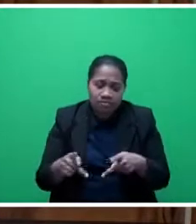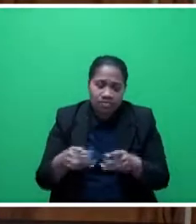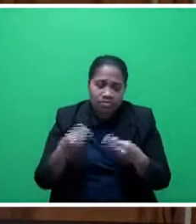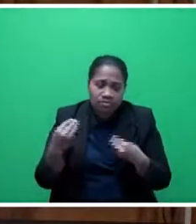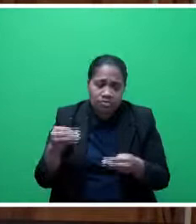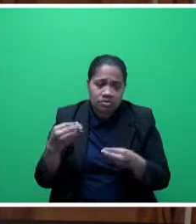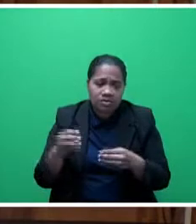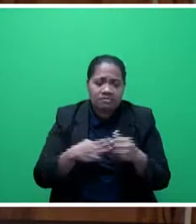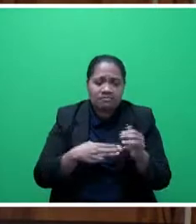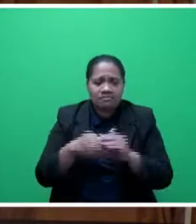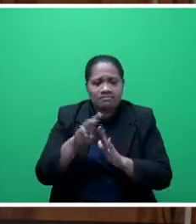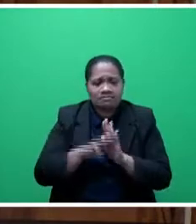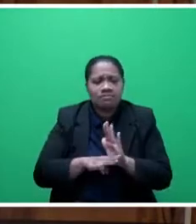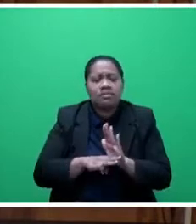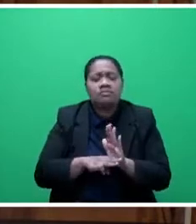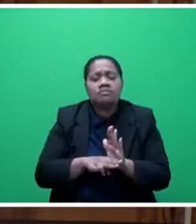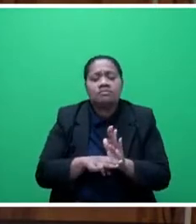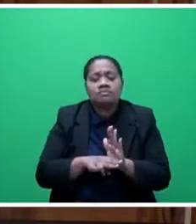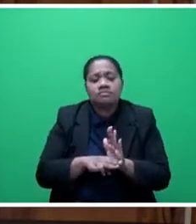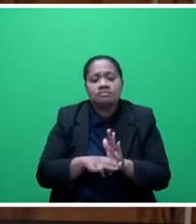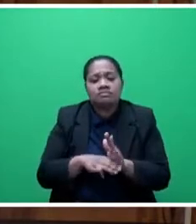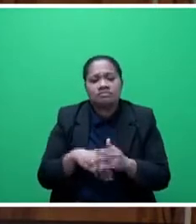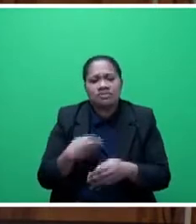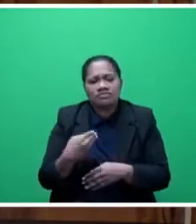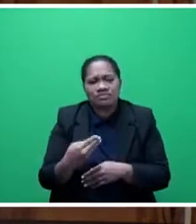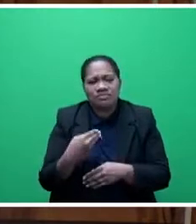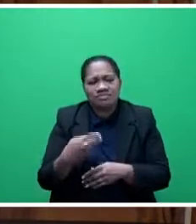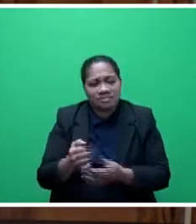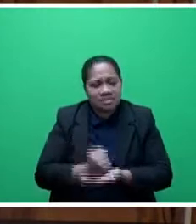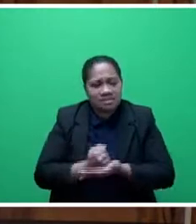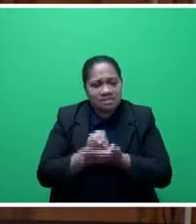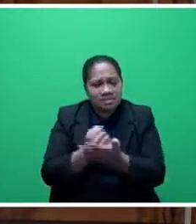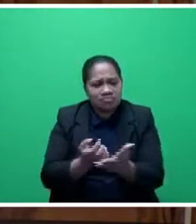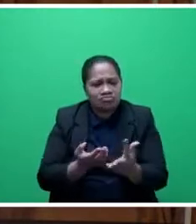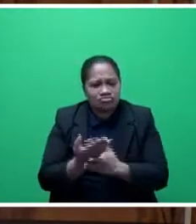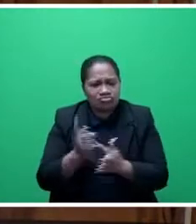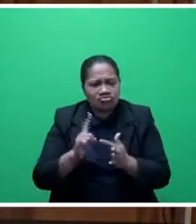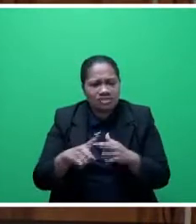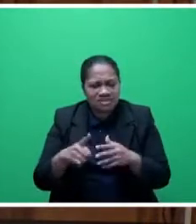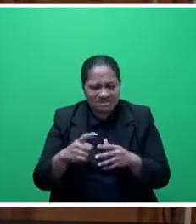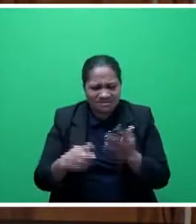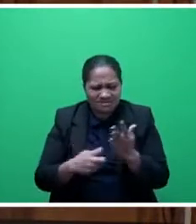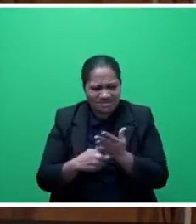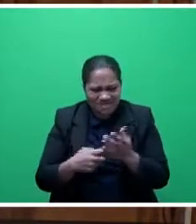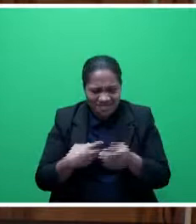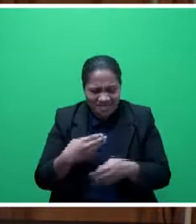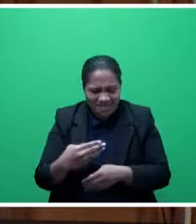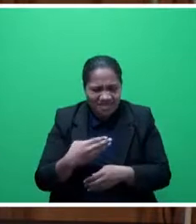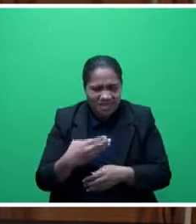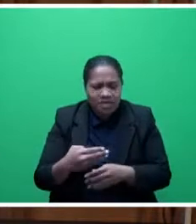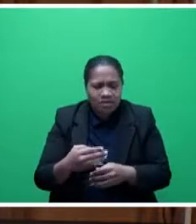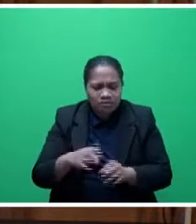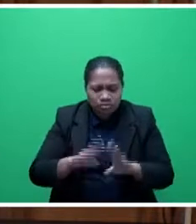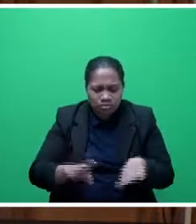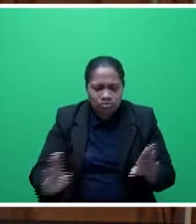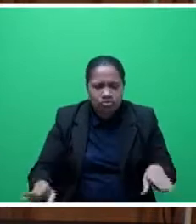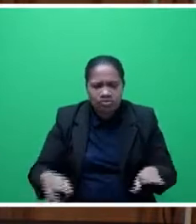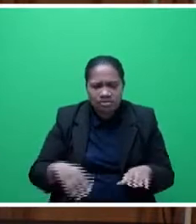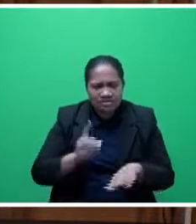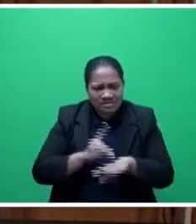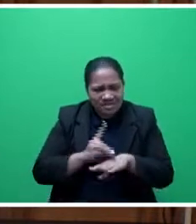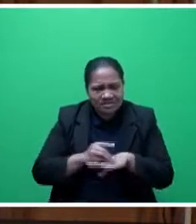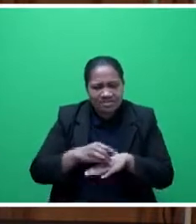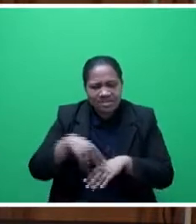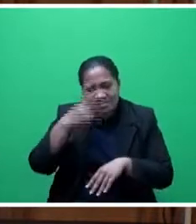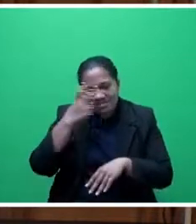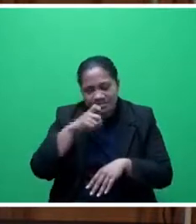and management of the bus fare assistance through e-ticketing for the school children, disabled and the elderly. 3.